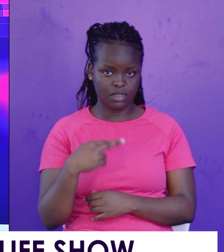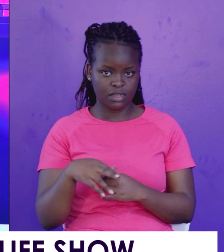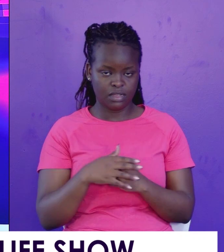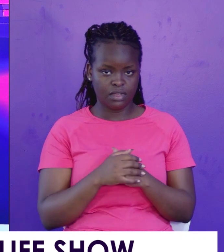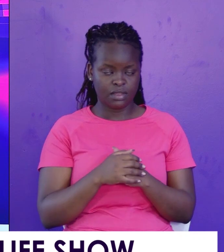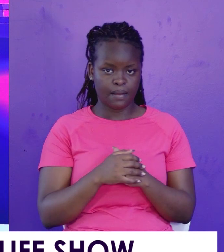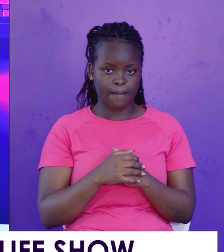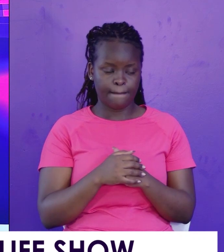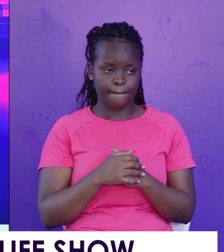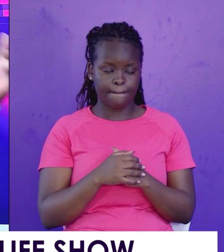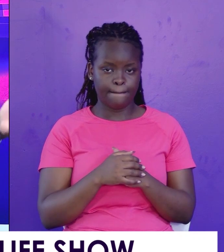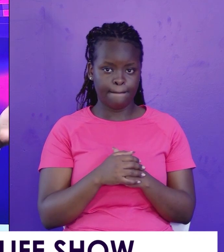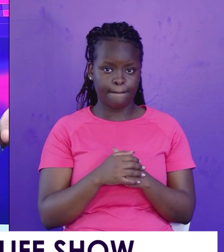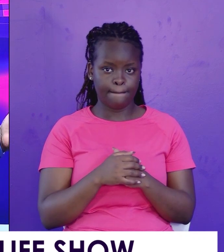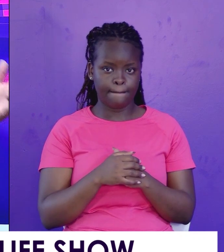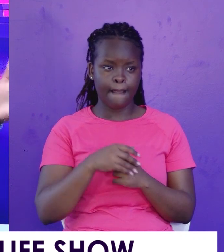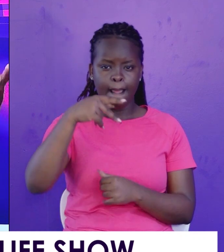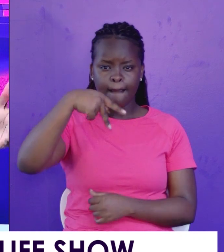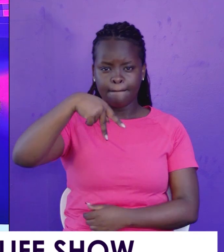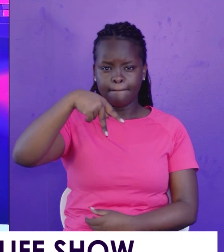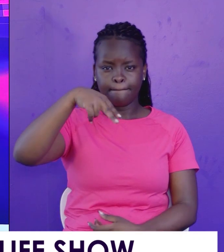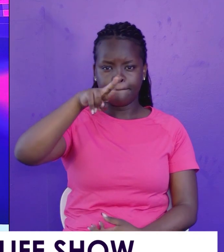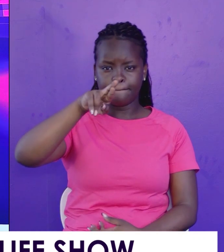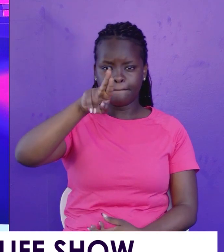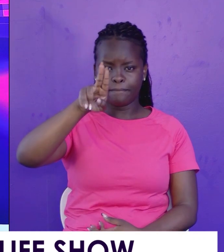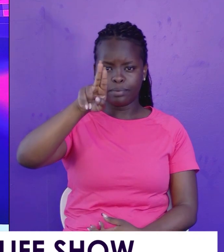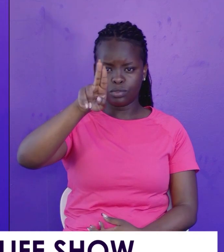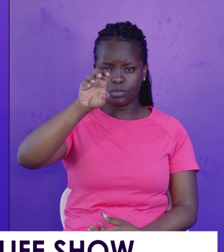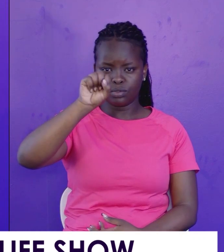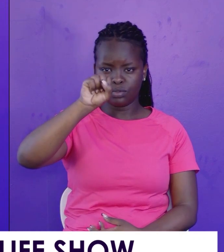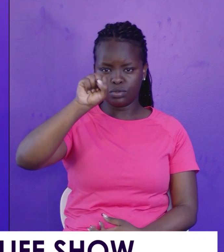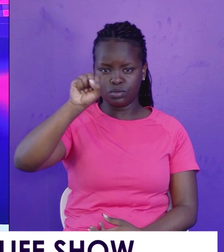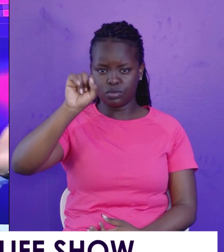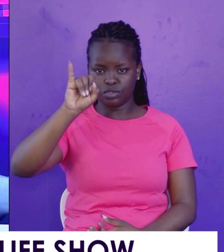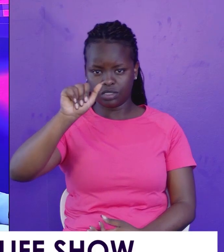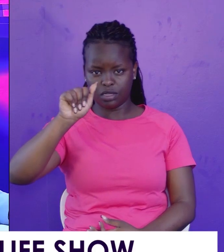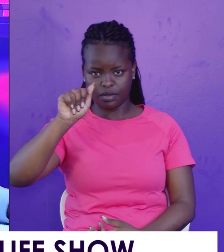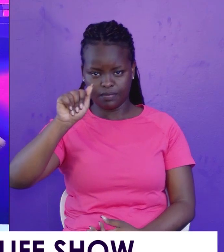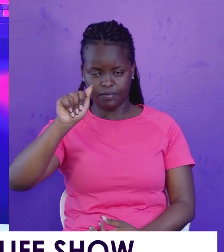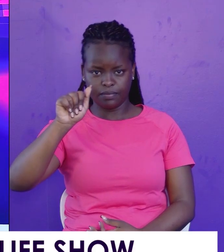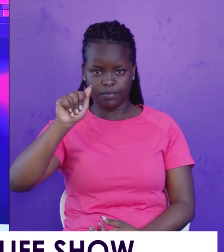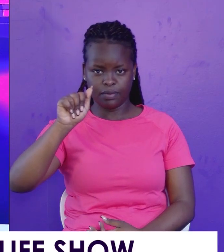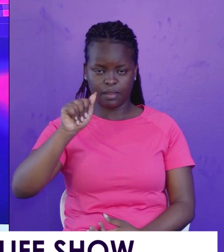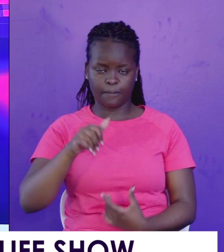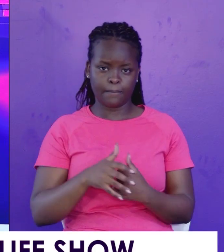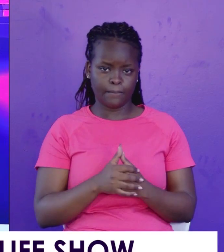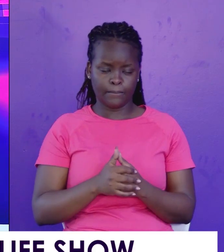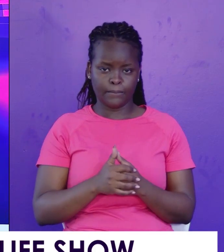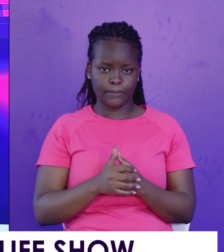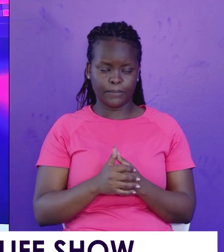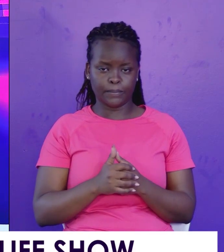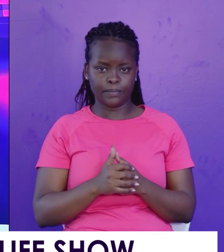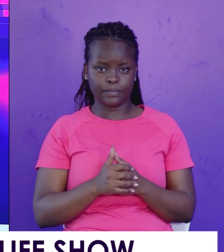was Prussia, yeah, before Prussia, Germany- not Russia, before Germany Prussia. came, Yeah, there was Prussia, yeah. Prussia. Yeah. You can call it Prussia, me I call it Prussia. because Right. Russia